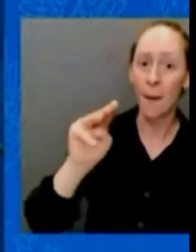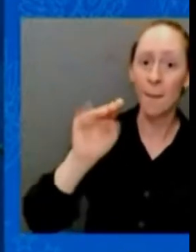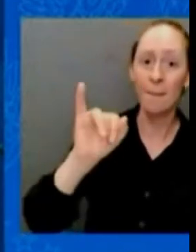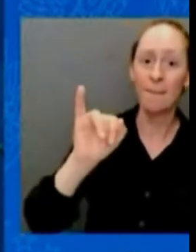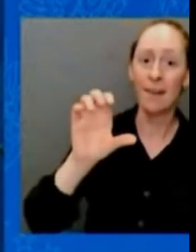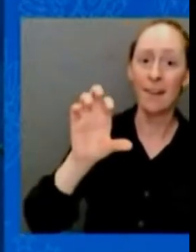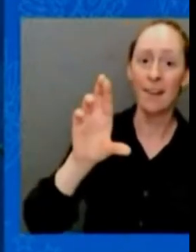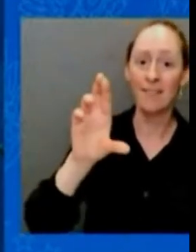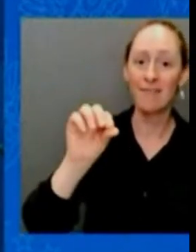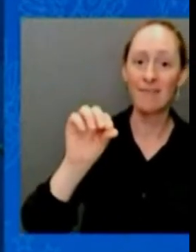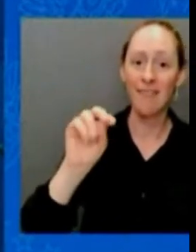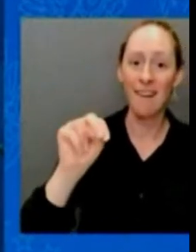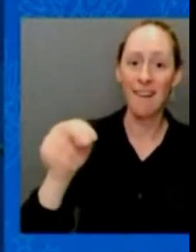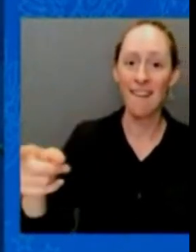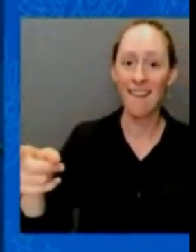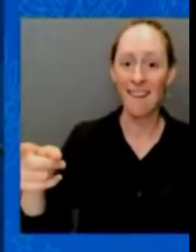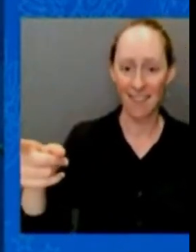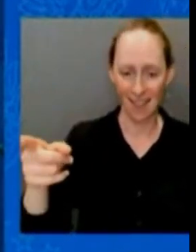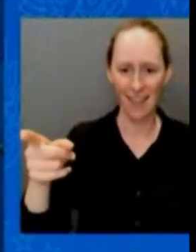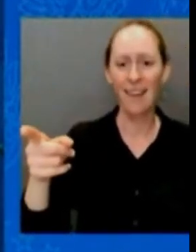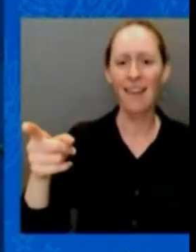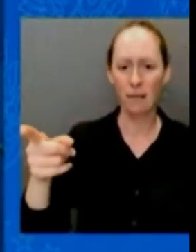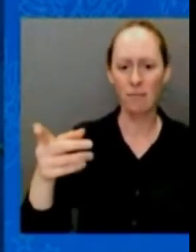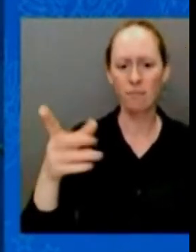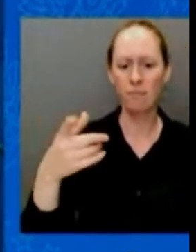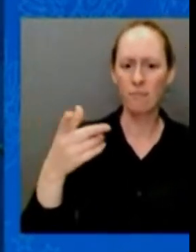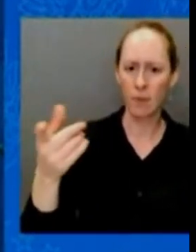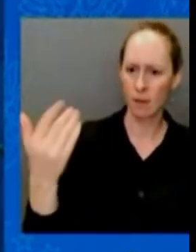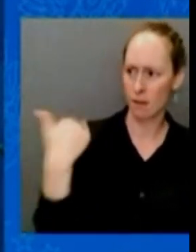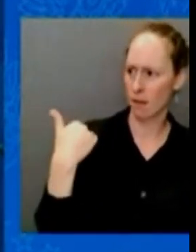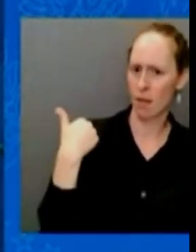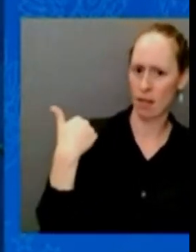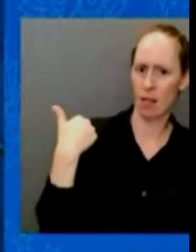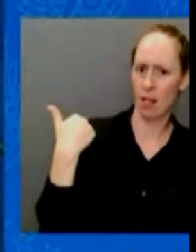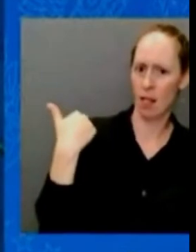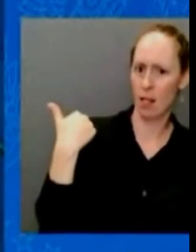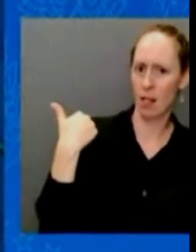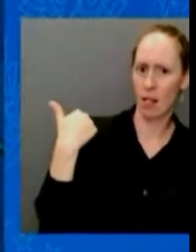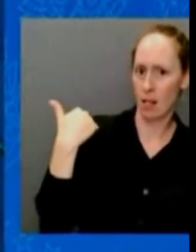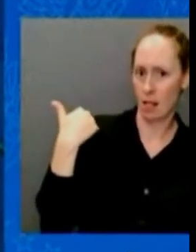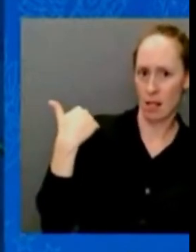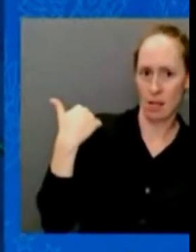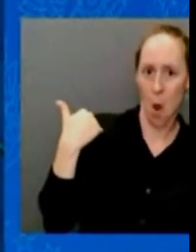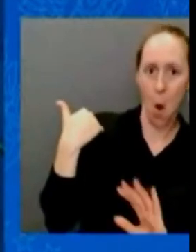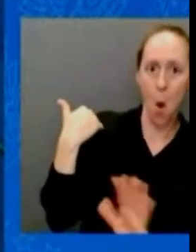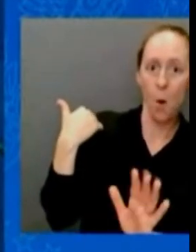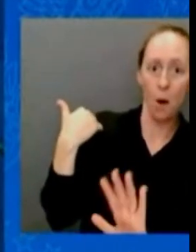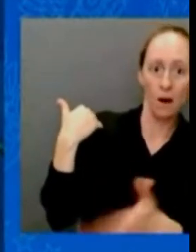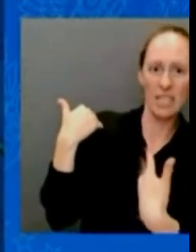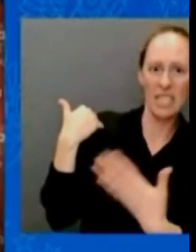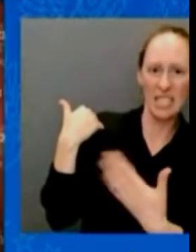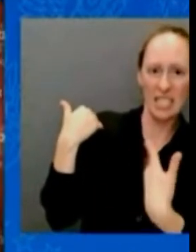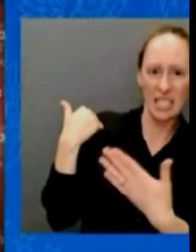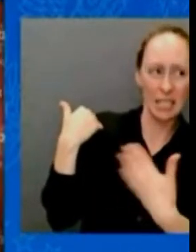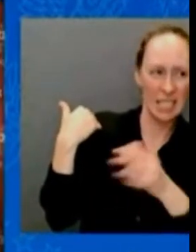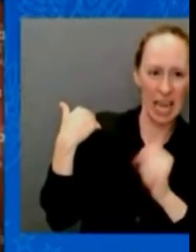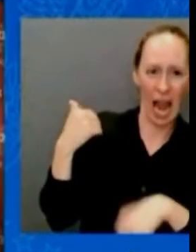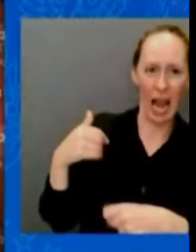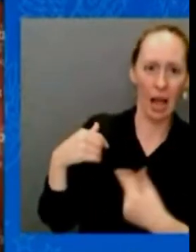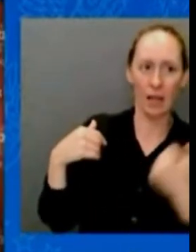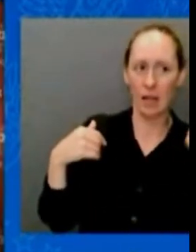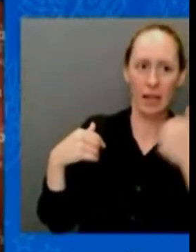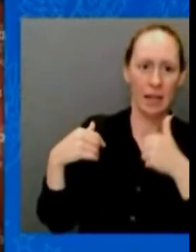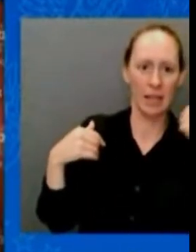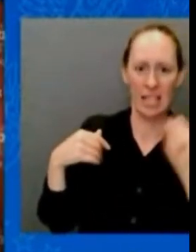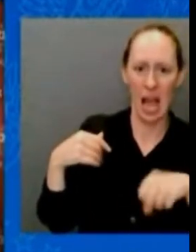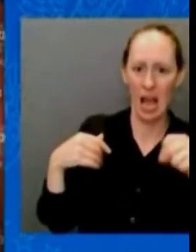this one. This is just too big. This is how we can regain that sense of exceptionalism that we've always had as New Yorkers.